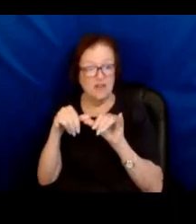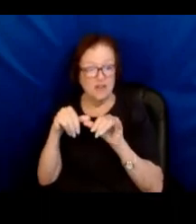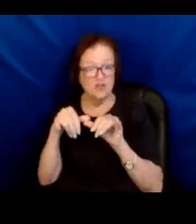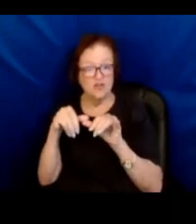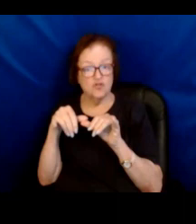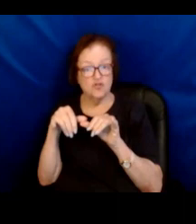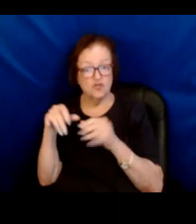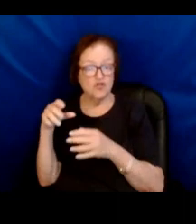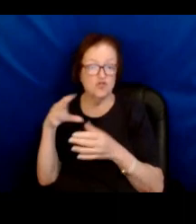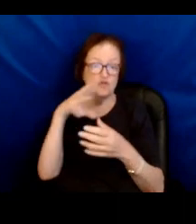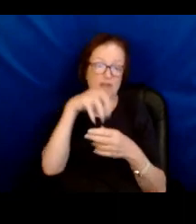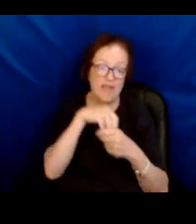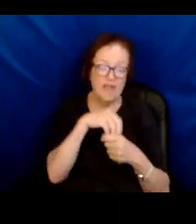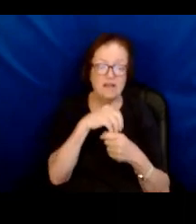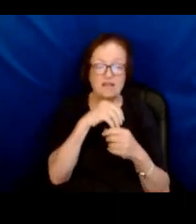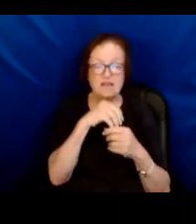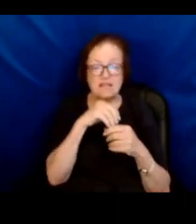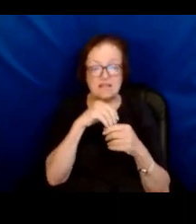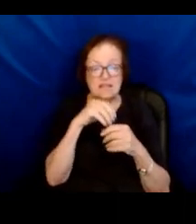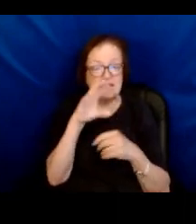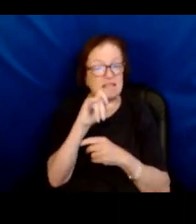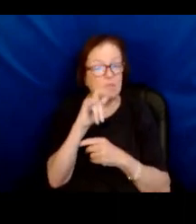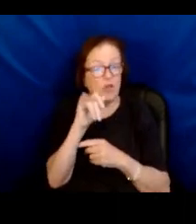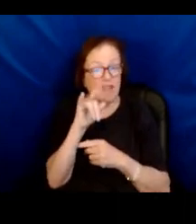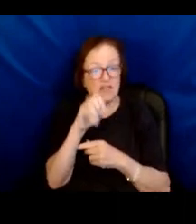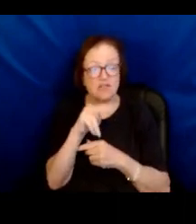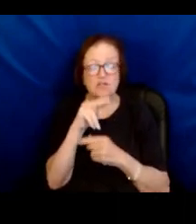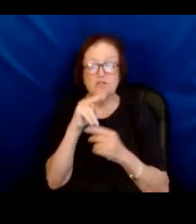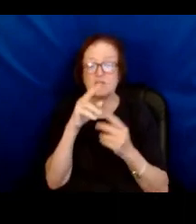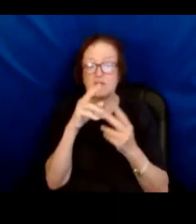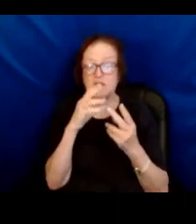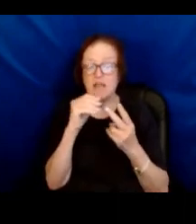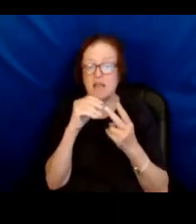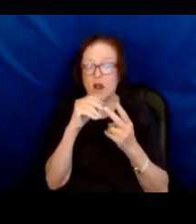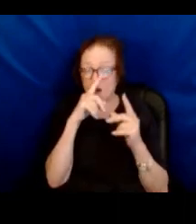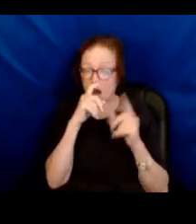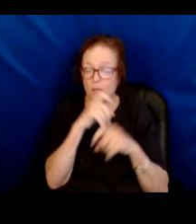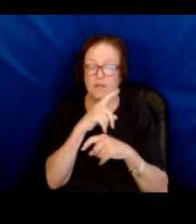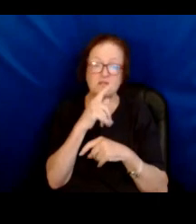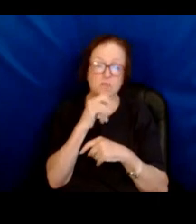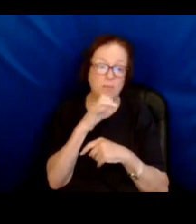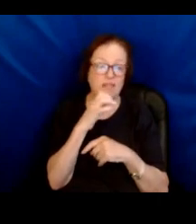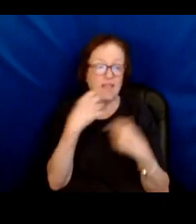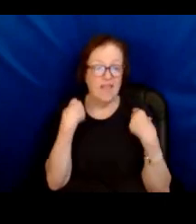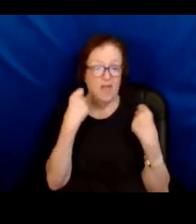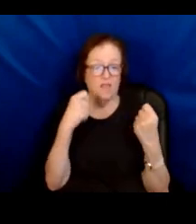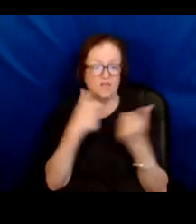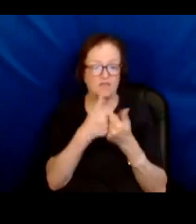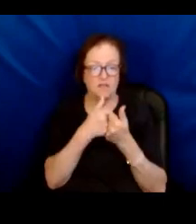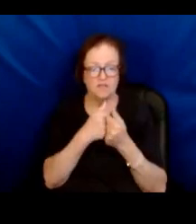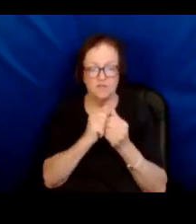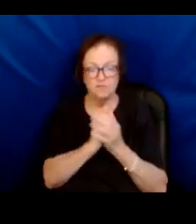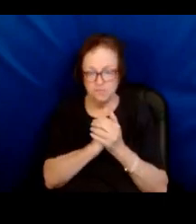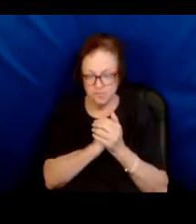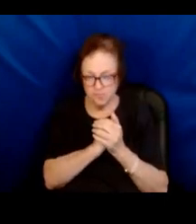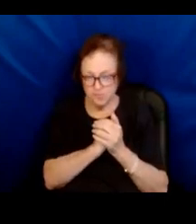simulation modeling and decision support modeling and system mapping to bear on really complex public health challenges, of which this certainly is